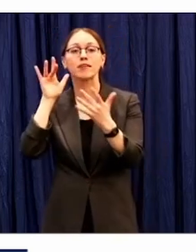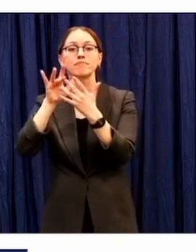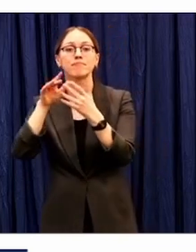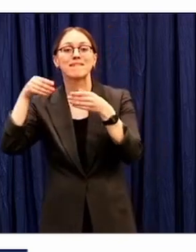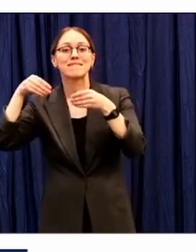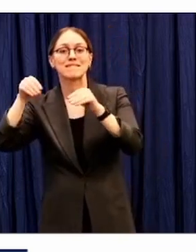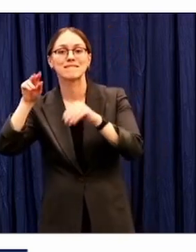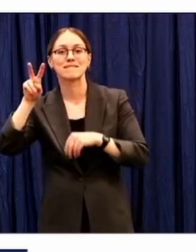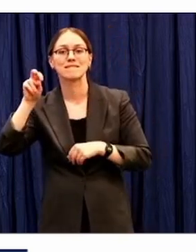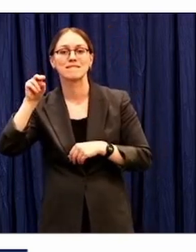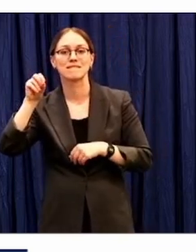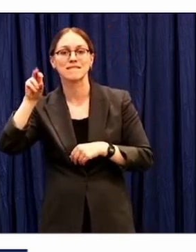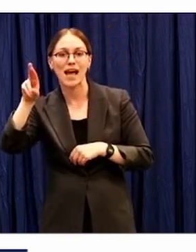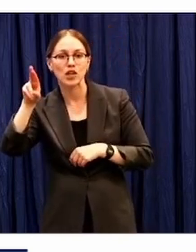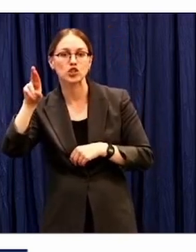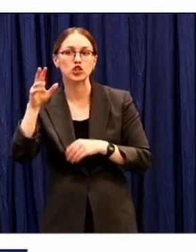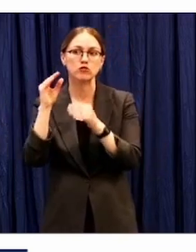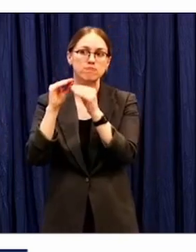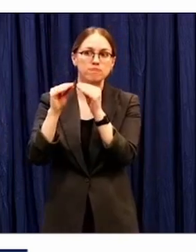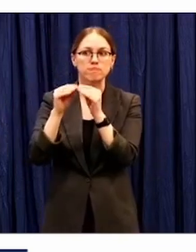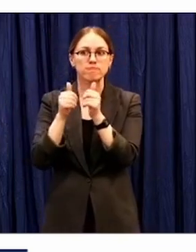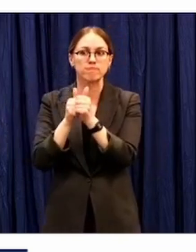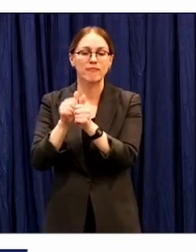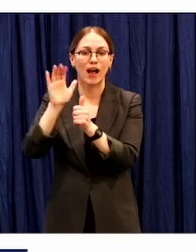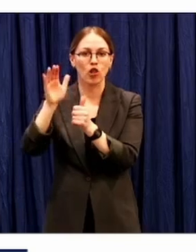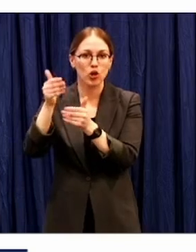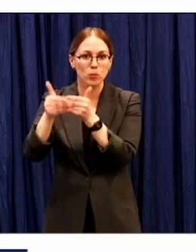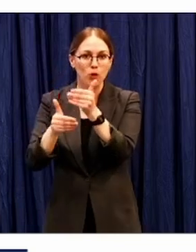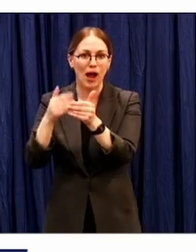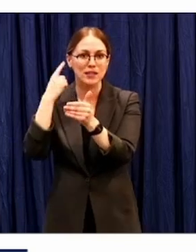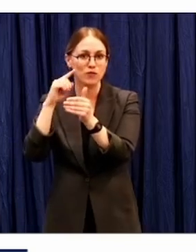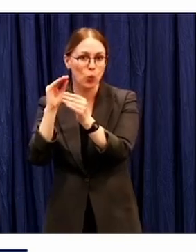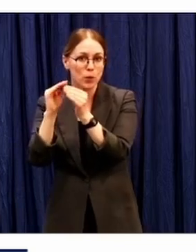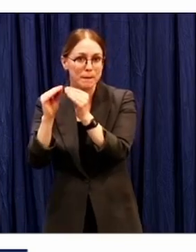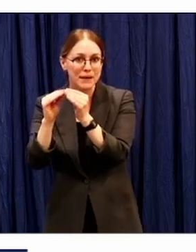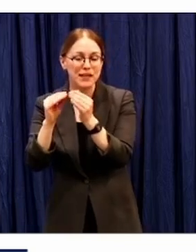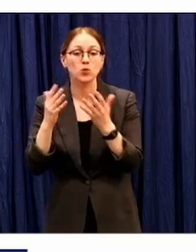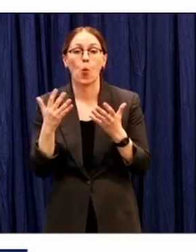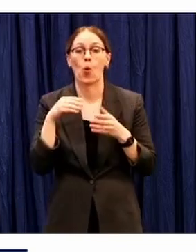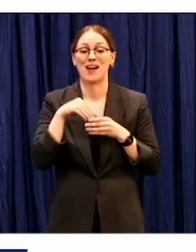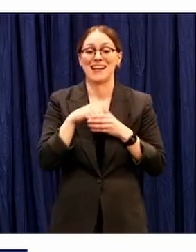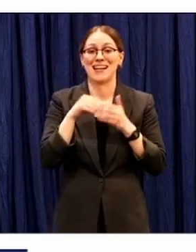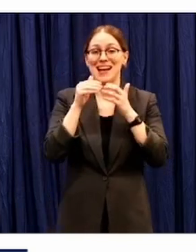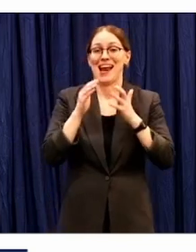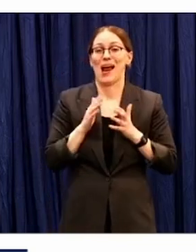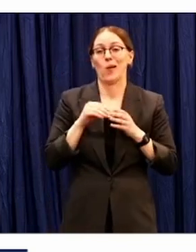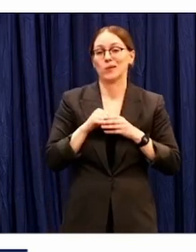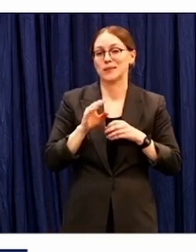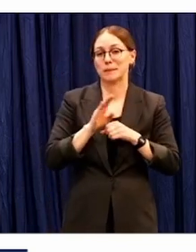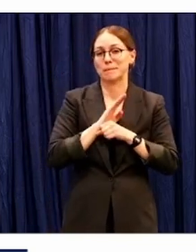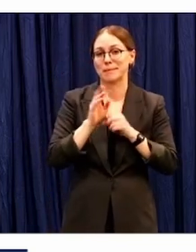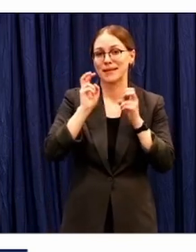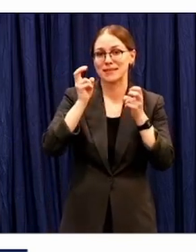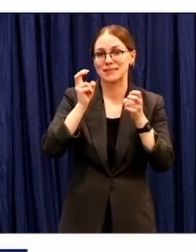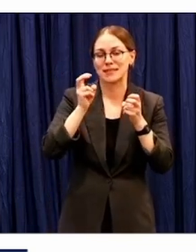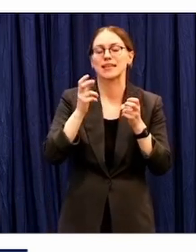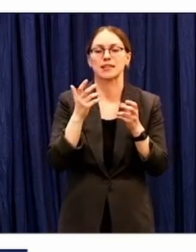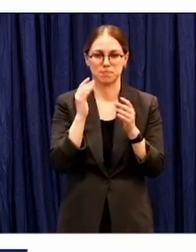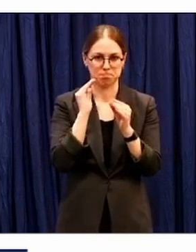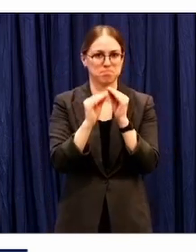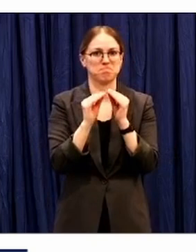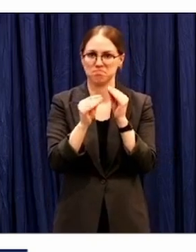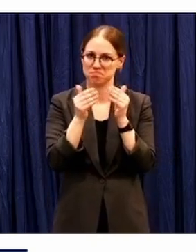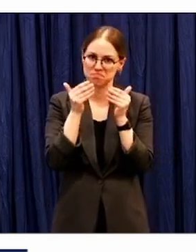a vendor work it into their process for remediating the issue, or if it's an in-house developed system, they might be able to begin